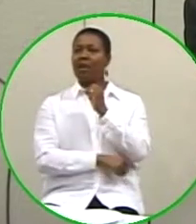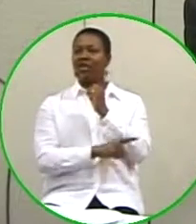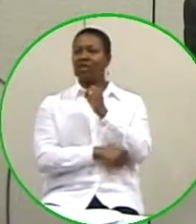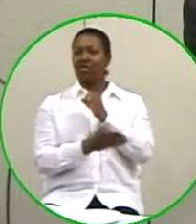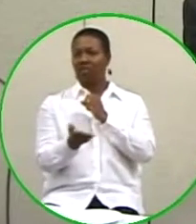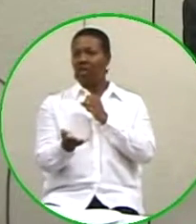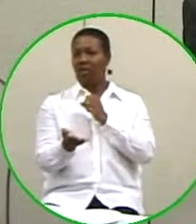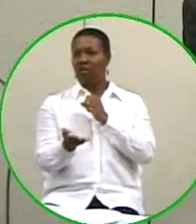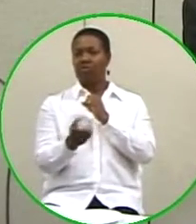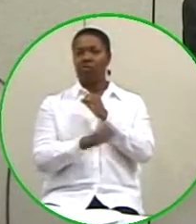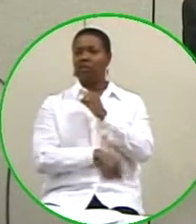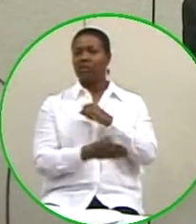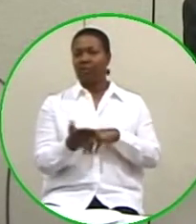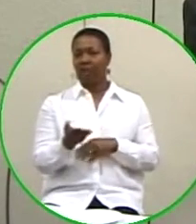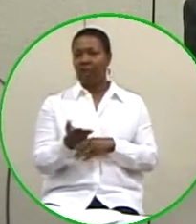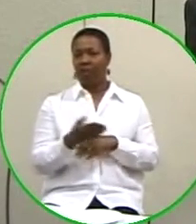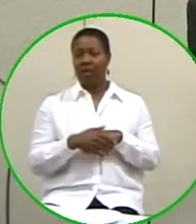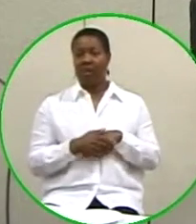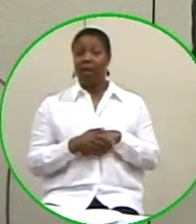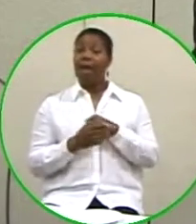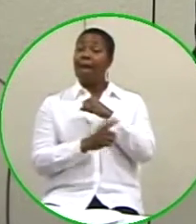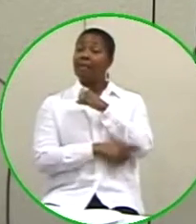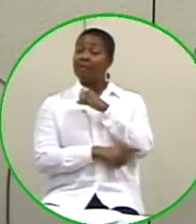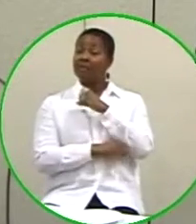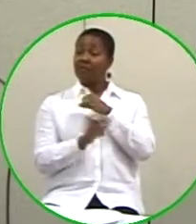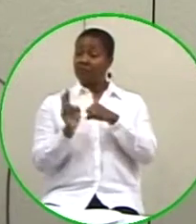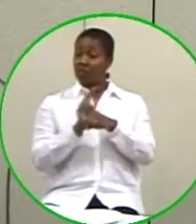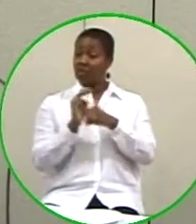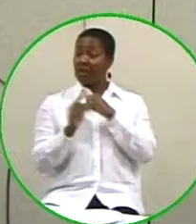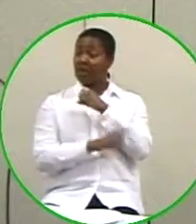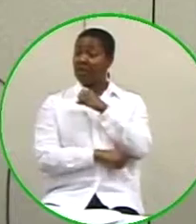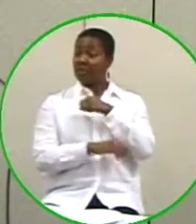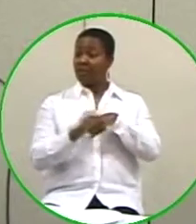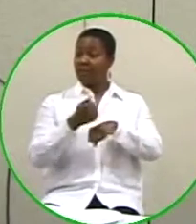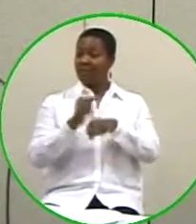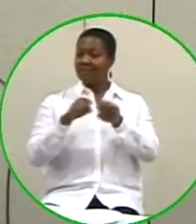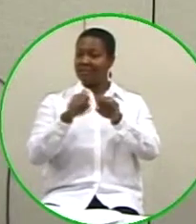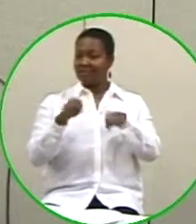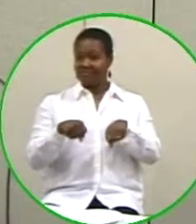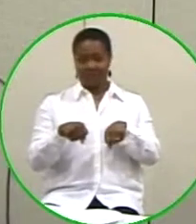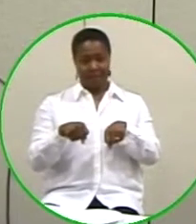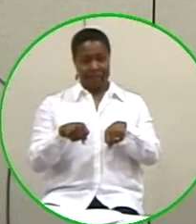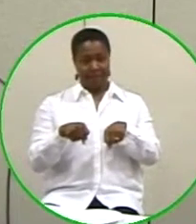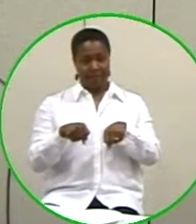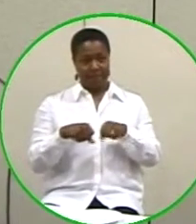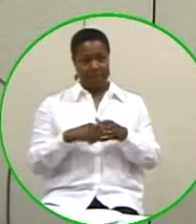agents present. Punishment, if you use a punishment-based system,